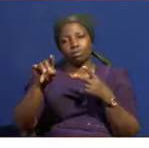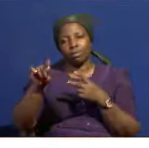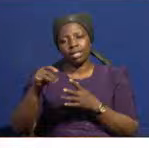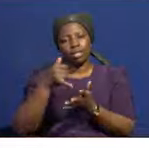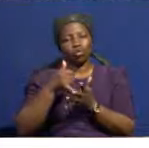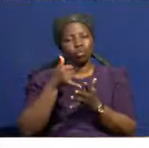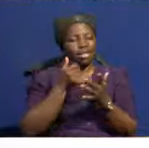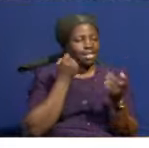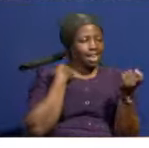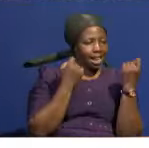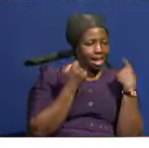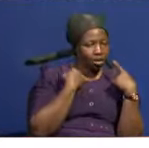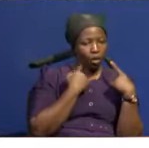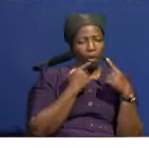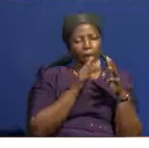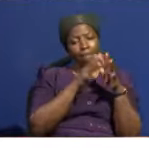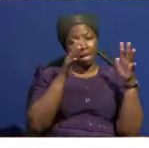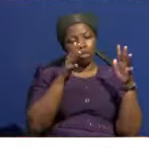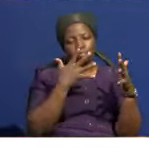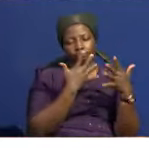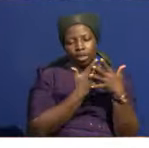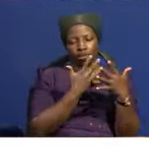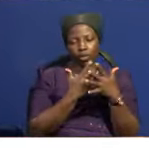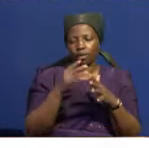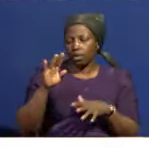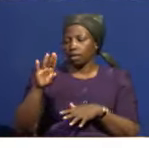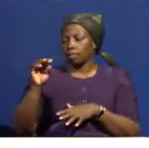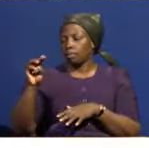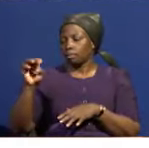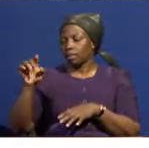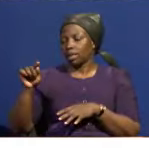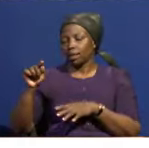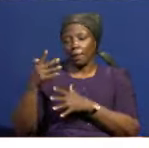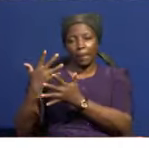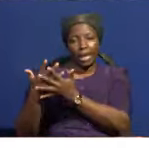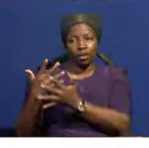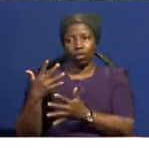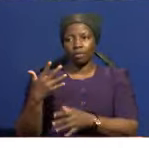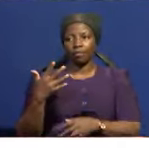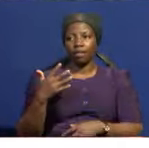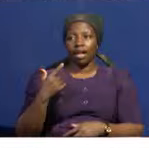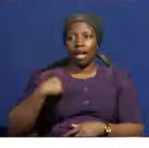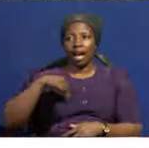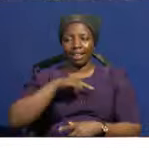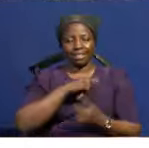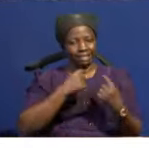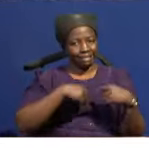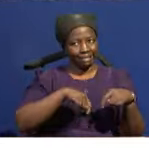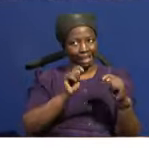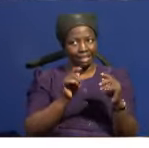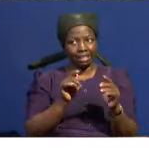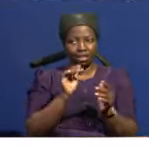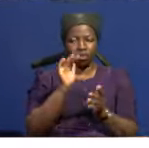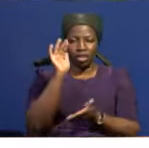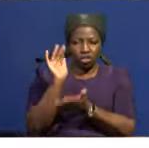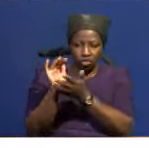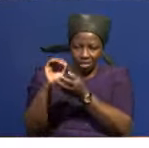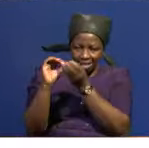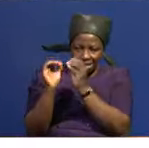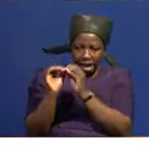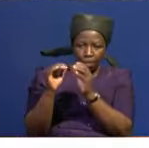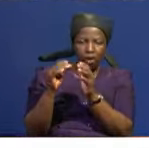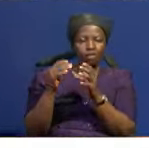Prison and Bomet Prison. We are trying to solve that problem of congestion in those prison cells is